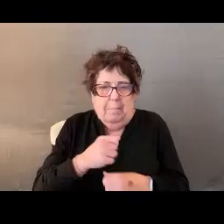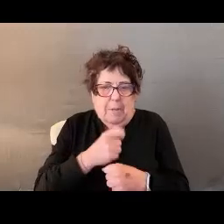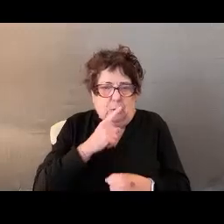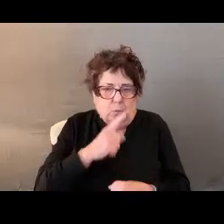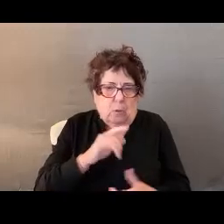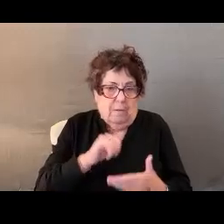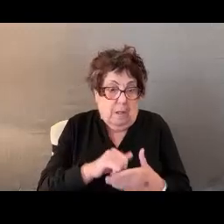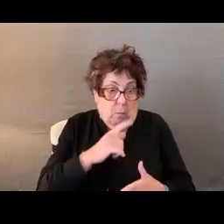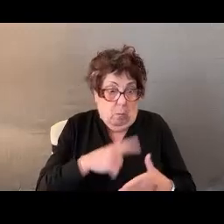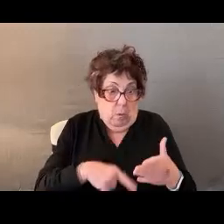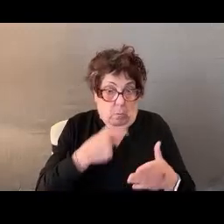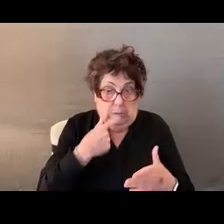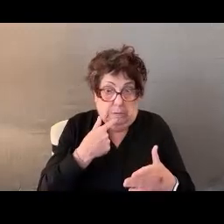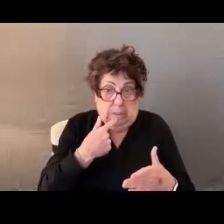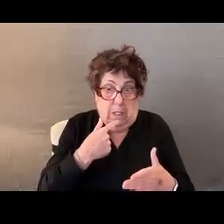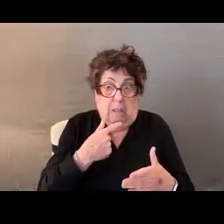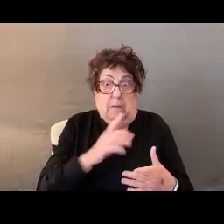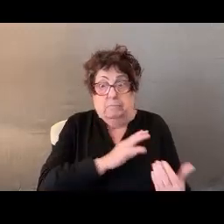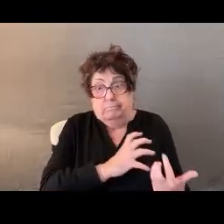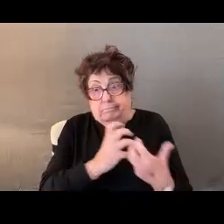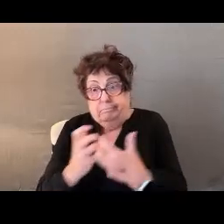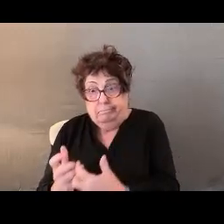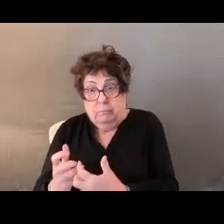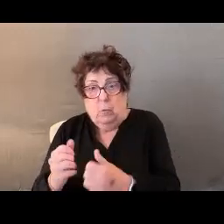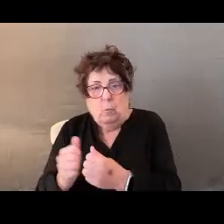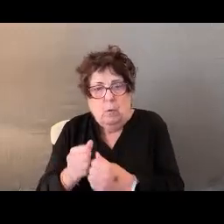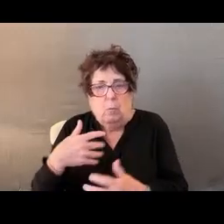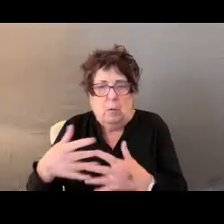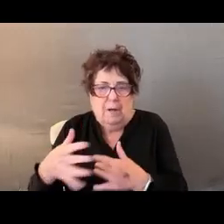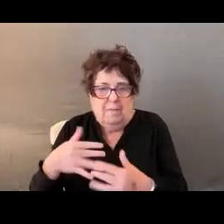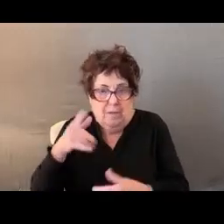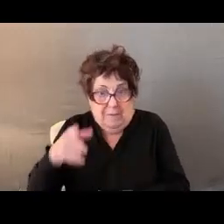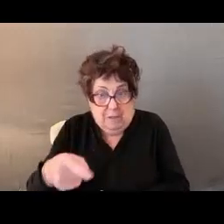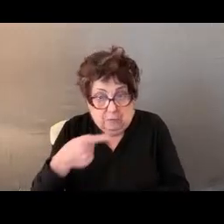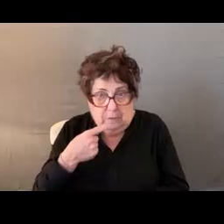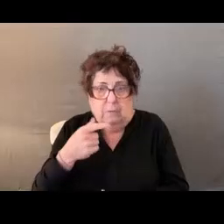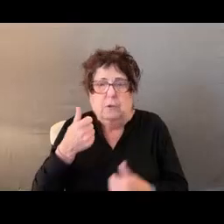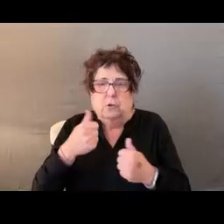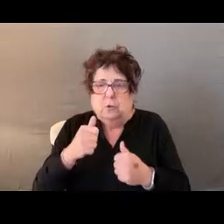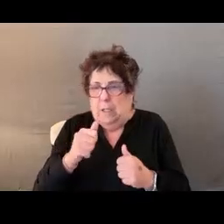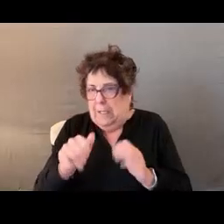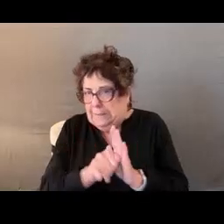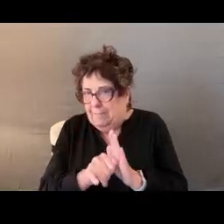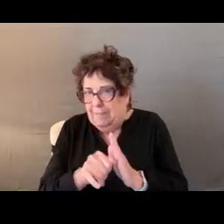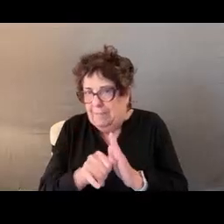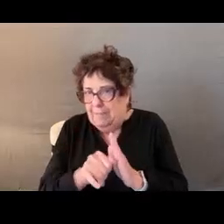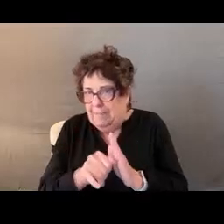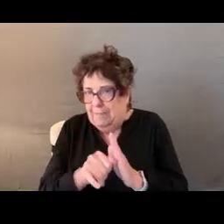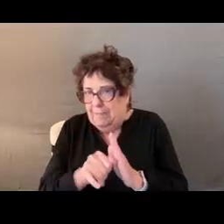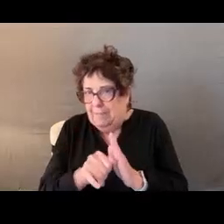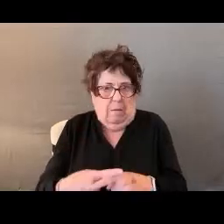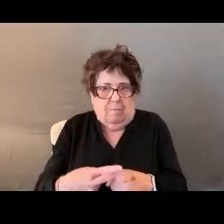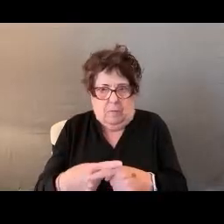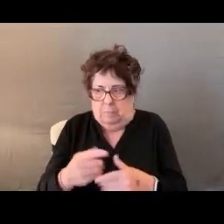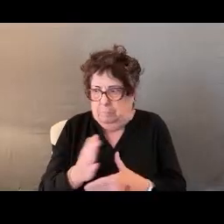we try to identify and resolve any potential conflict between those two sets of requirements.